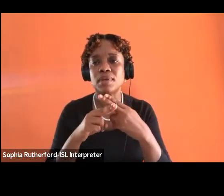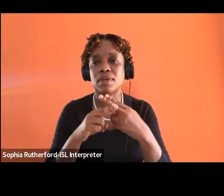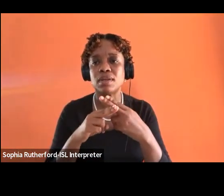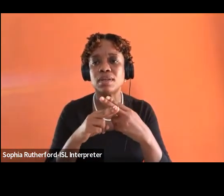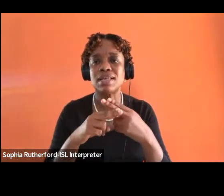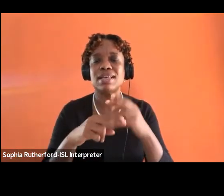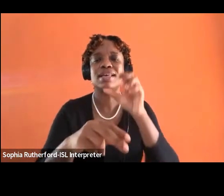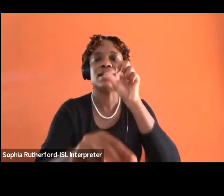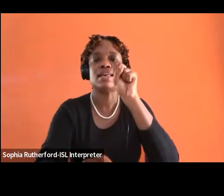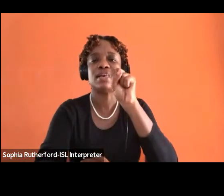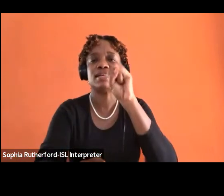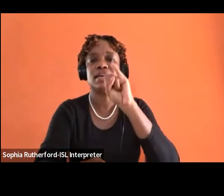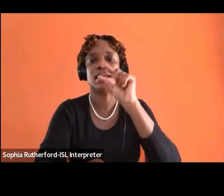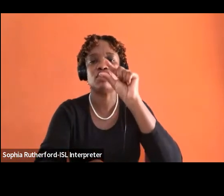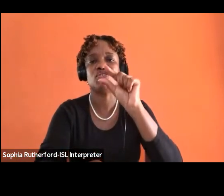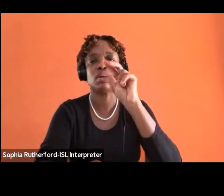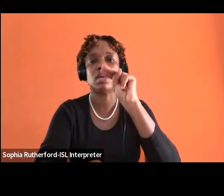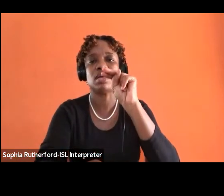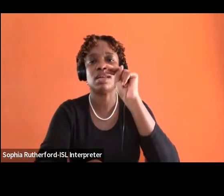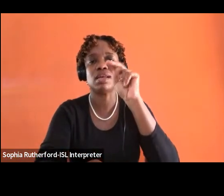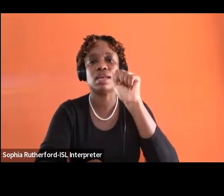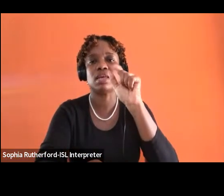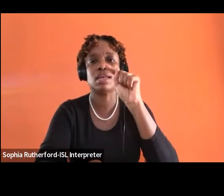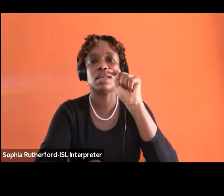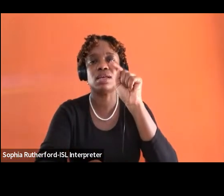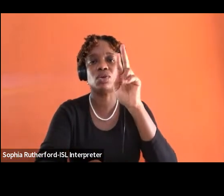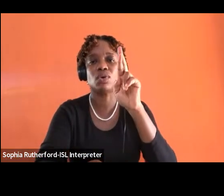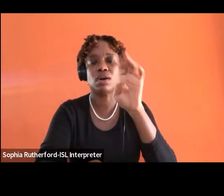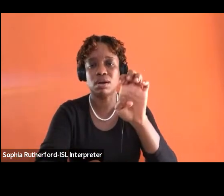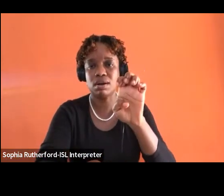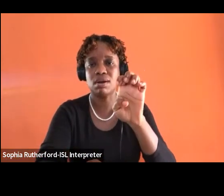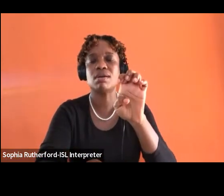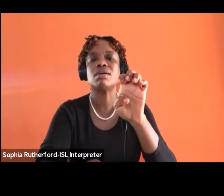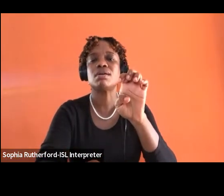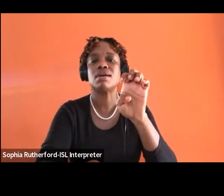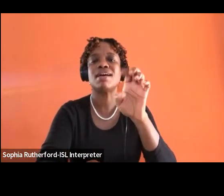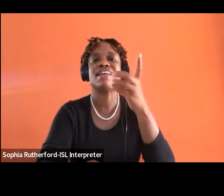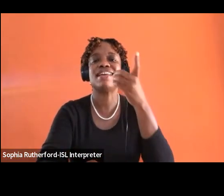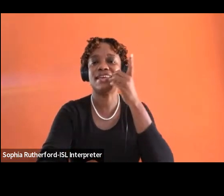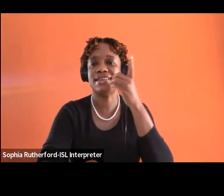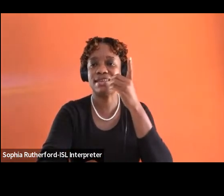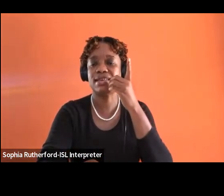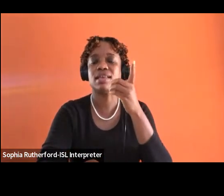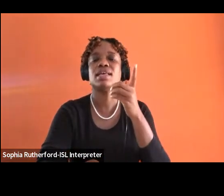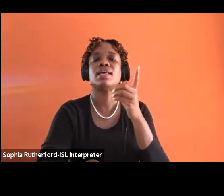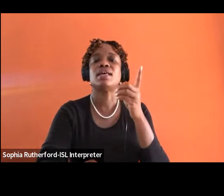Signature Dental, it's on Old Hope Road at El Shaddai Medical. Oh, El Shaddai